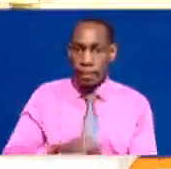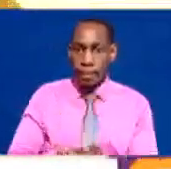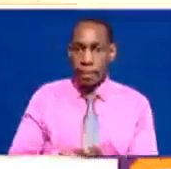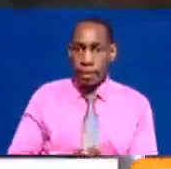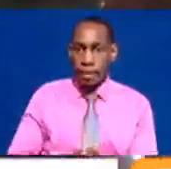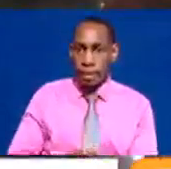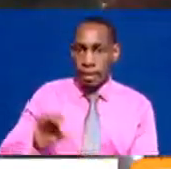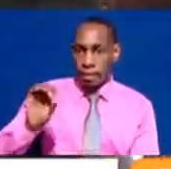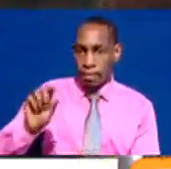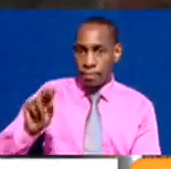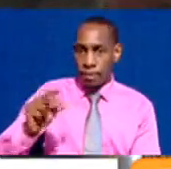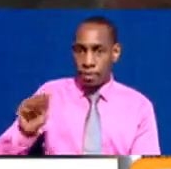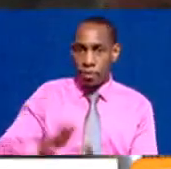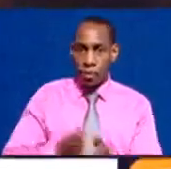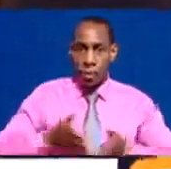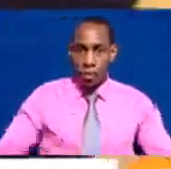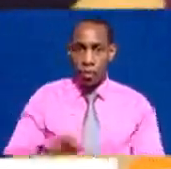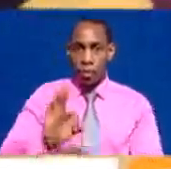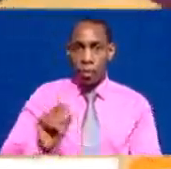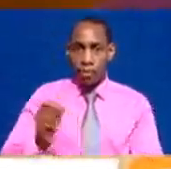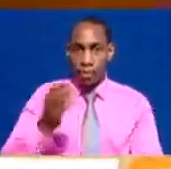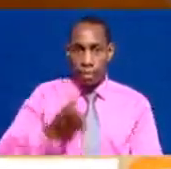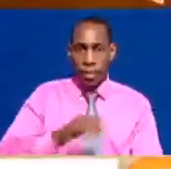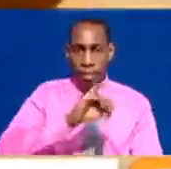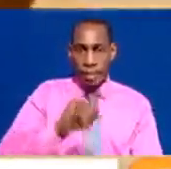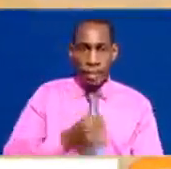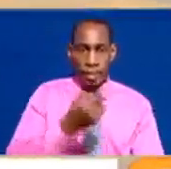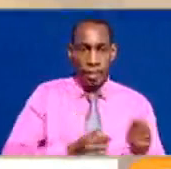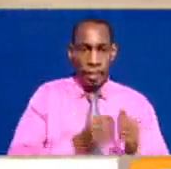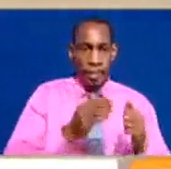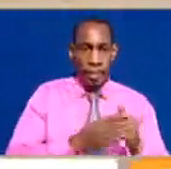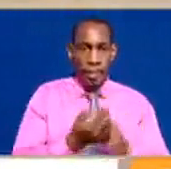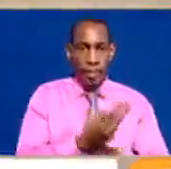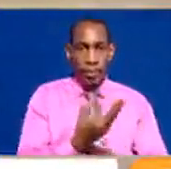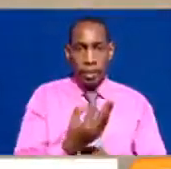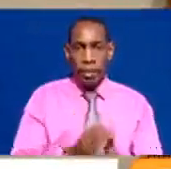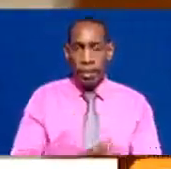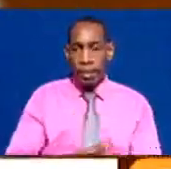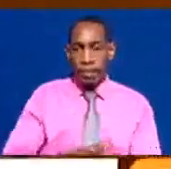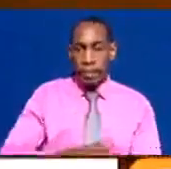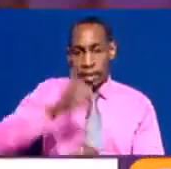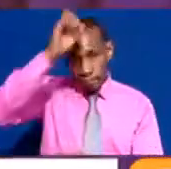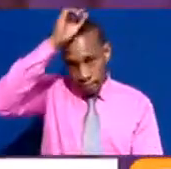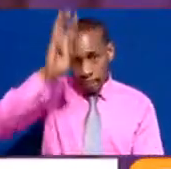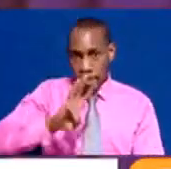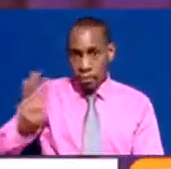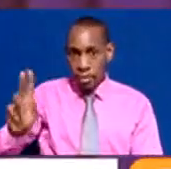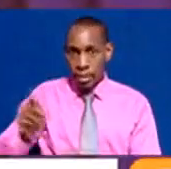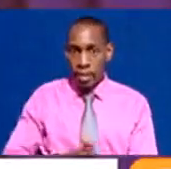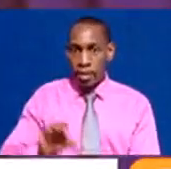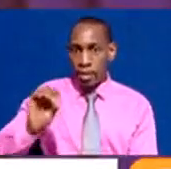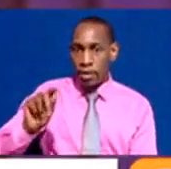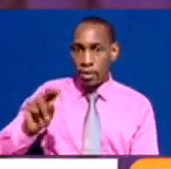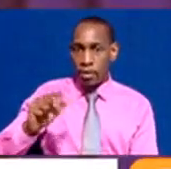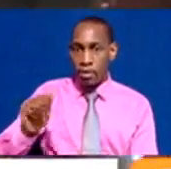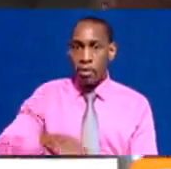Maurice Otunga. Born on the 31st of January 1923 in Chebuko village of Western Kenya, Cardinal Otunga died